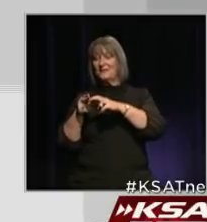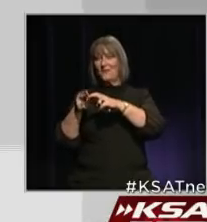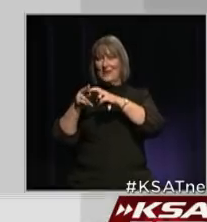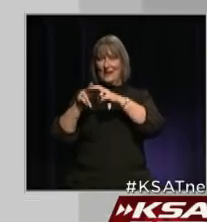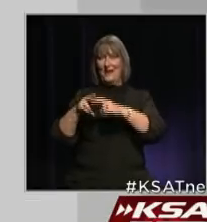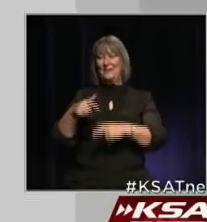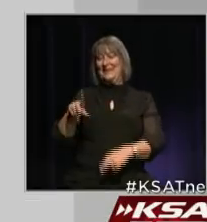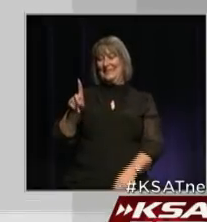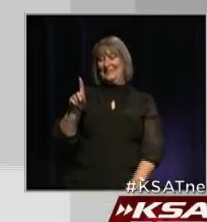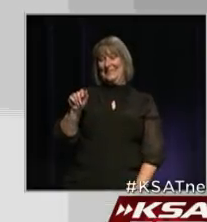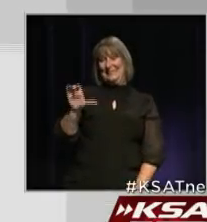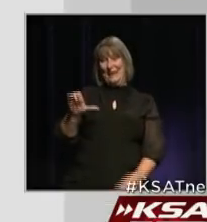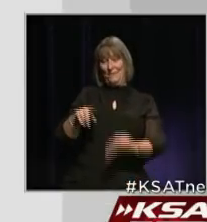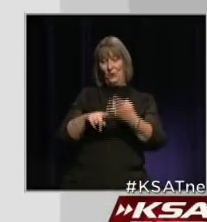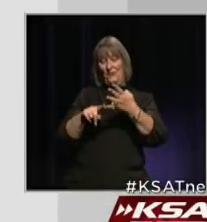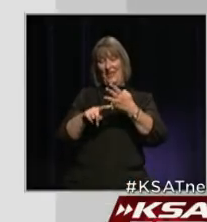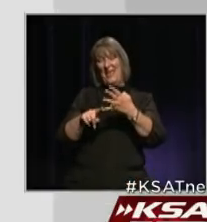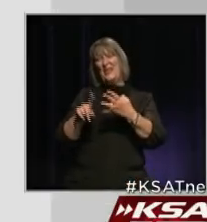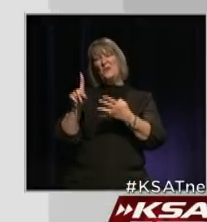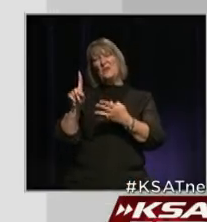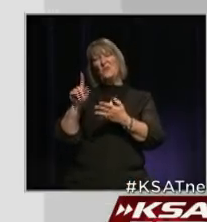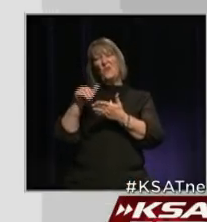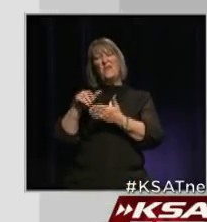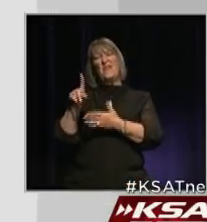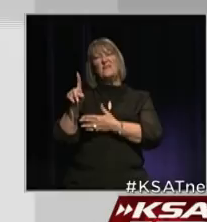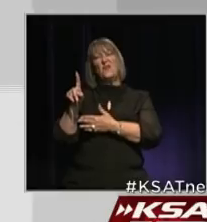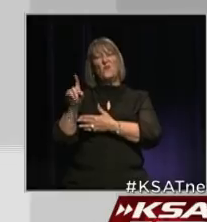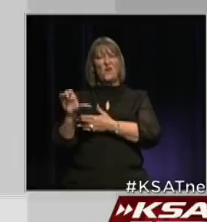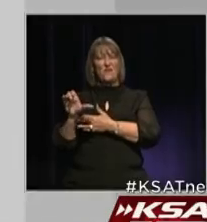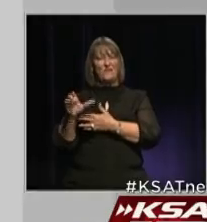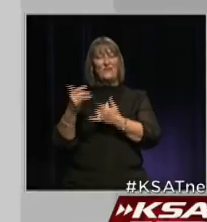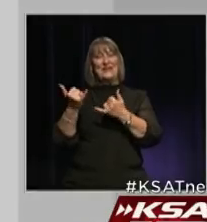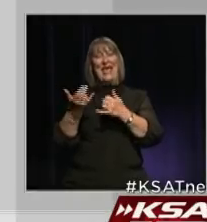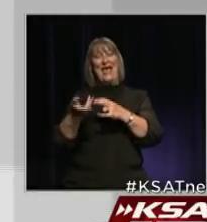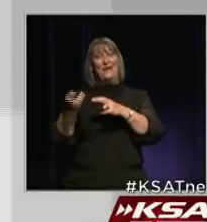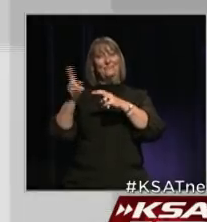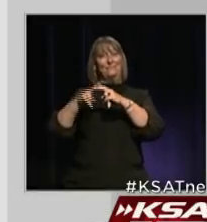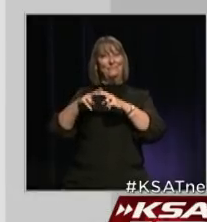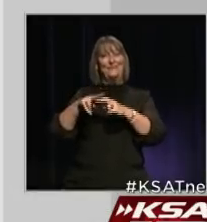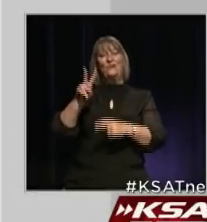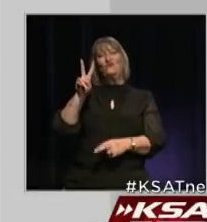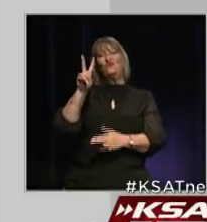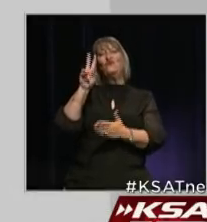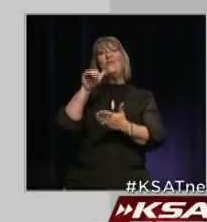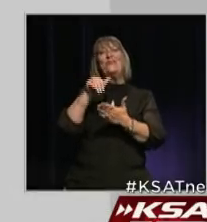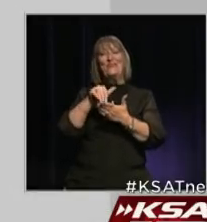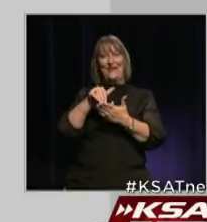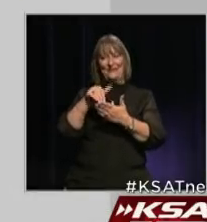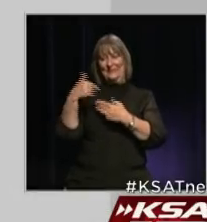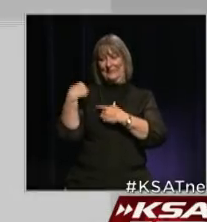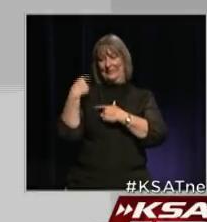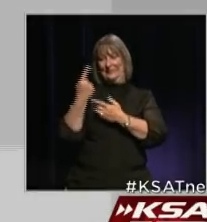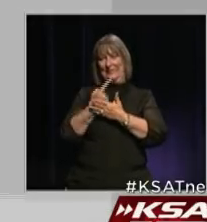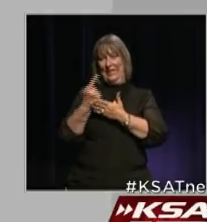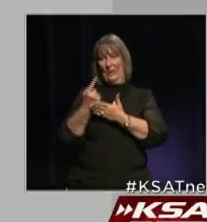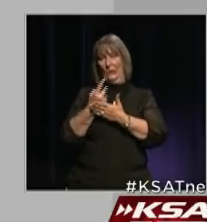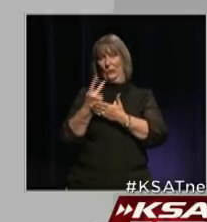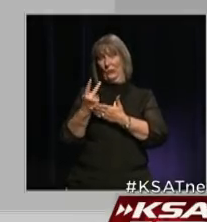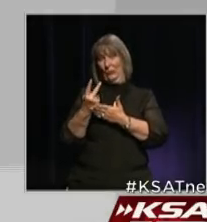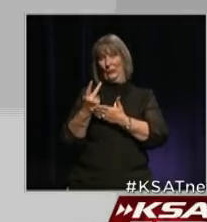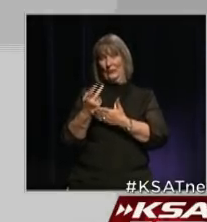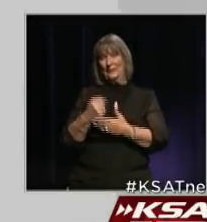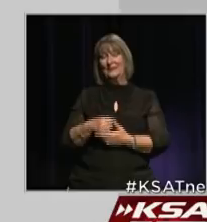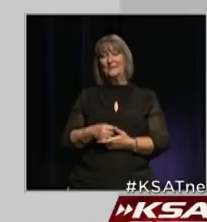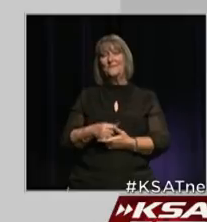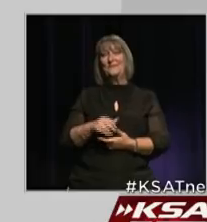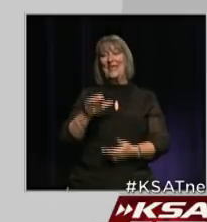December, that number was around 1,100. As I mentioned earlier, that number is above 2,000 now, and it has been for the last week or so. The